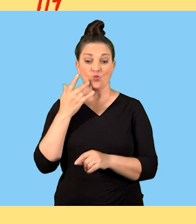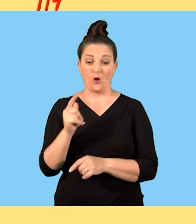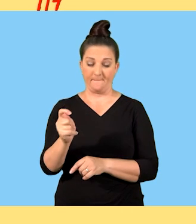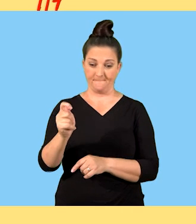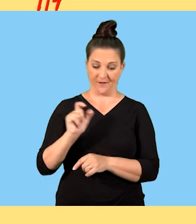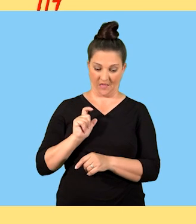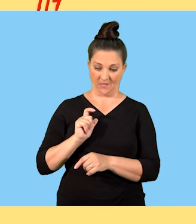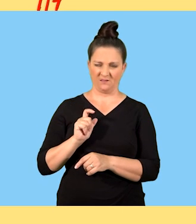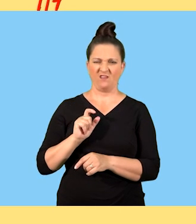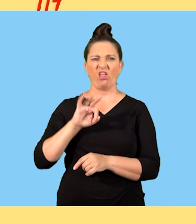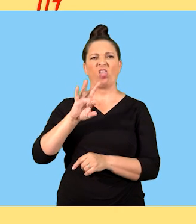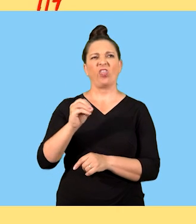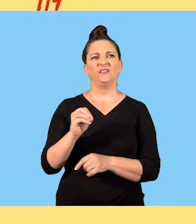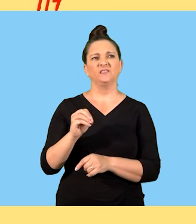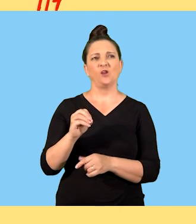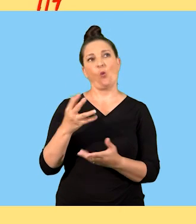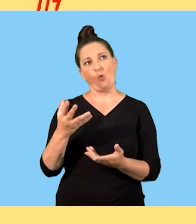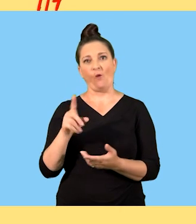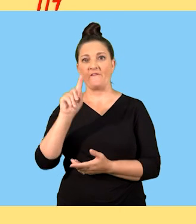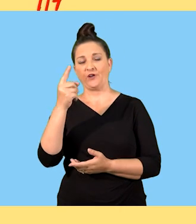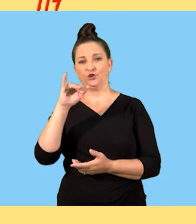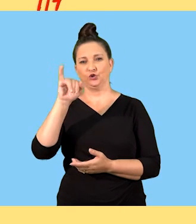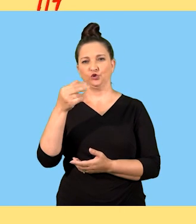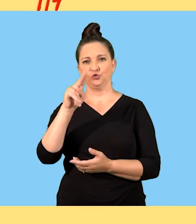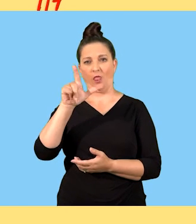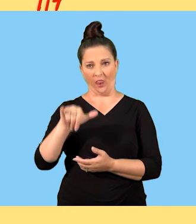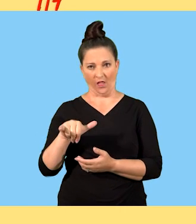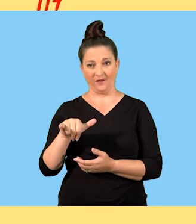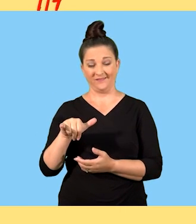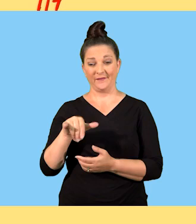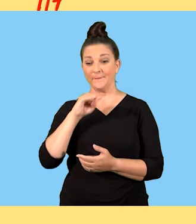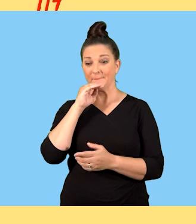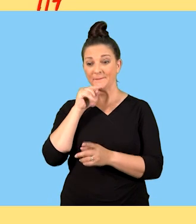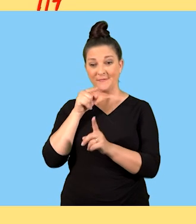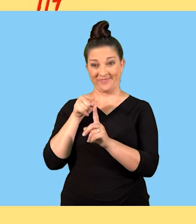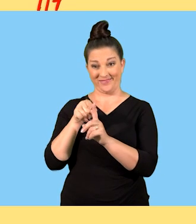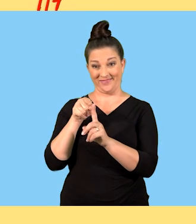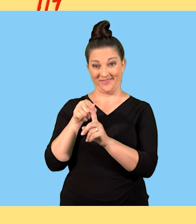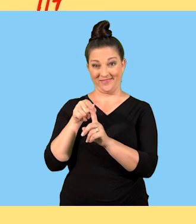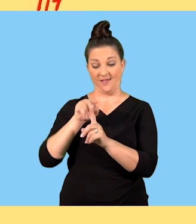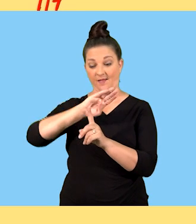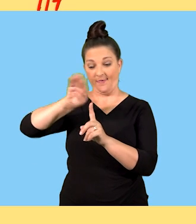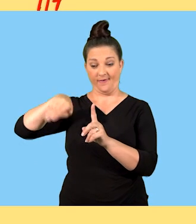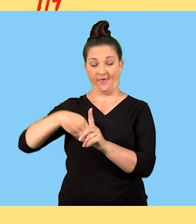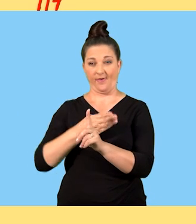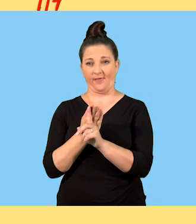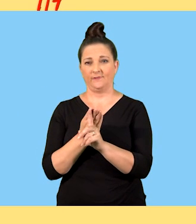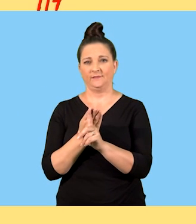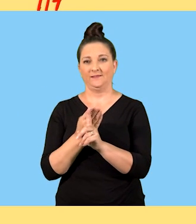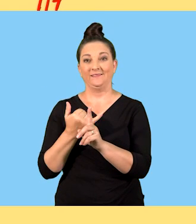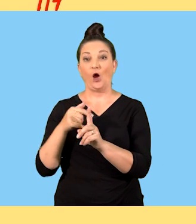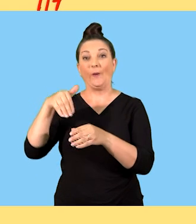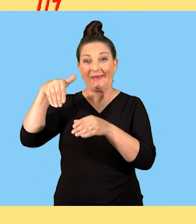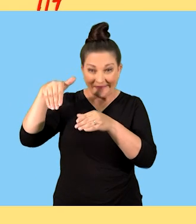then if it's paid on the 30th of June or the 1st of July each year, the end for this year,